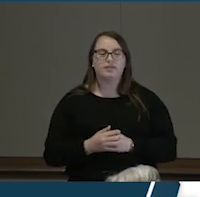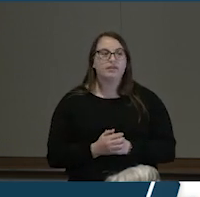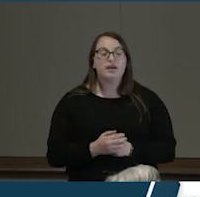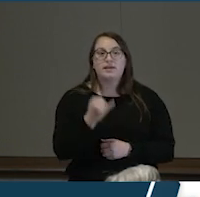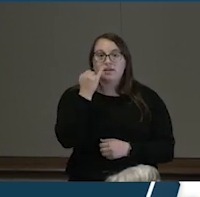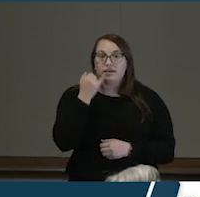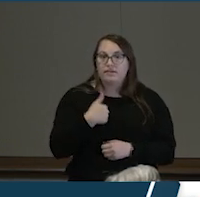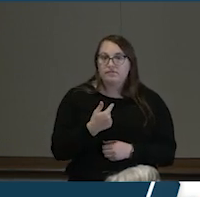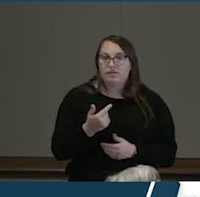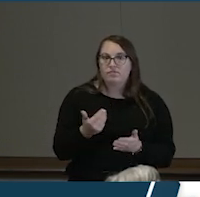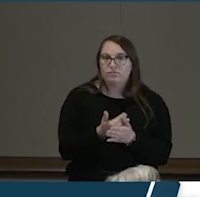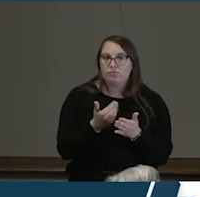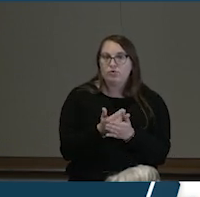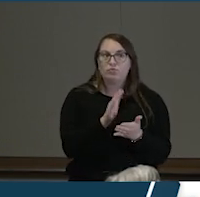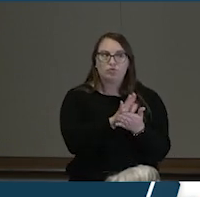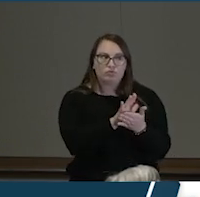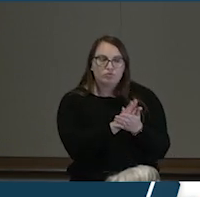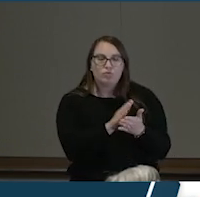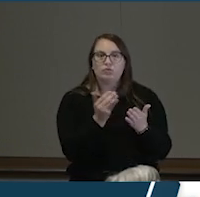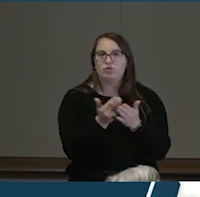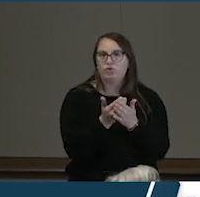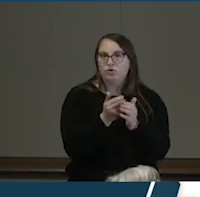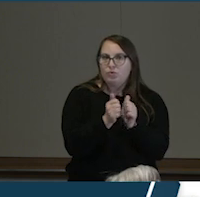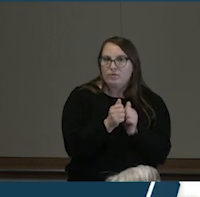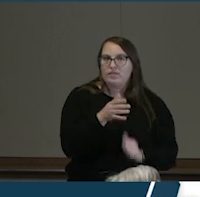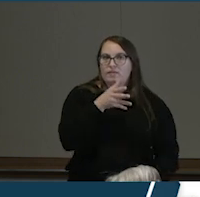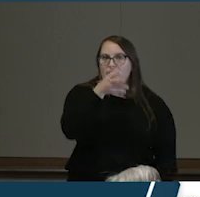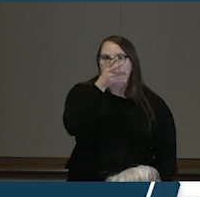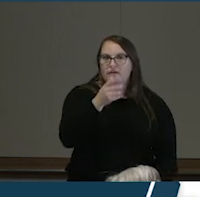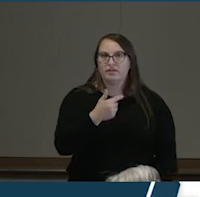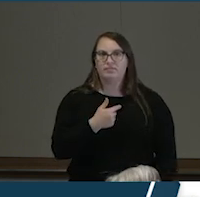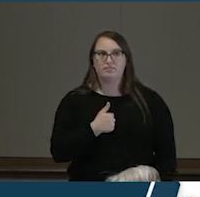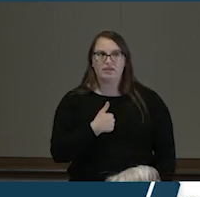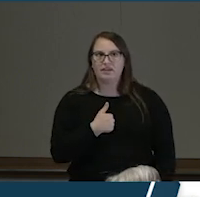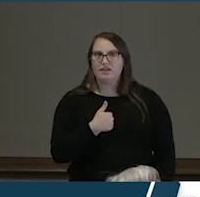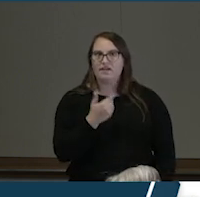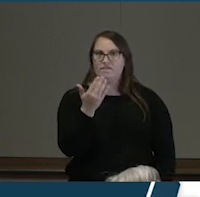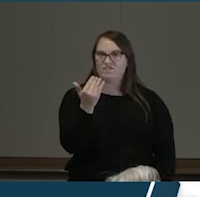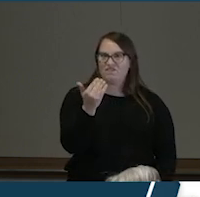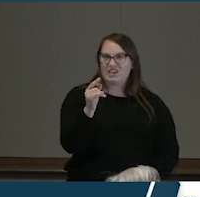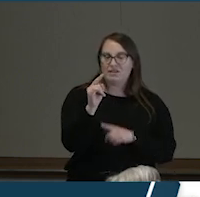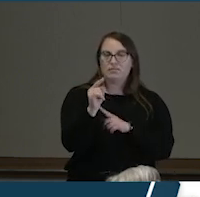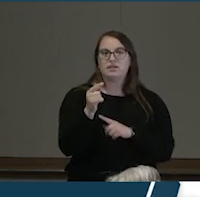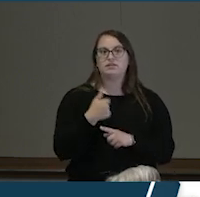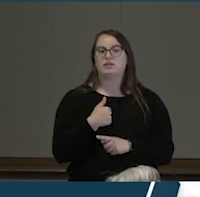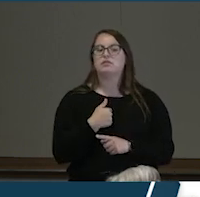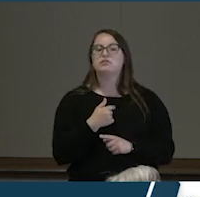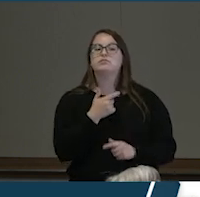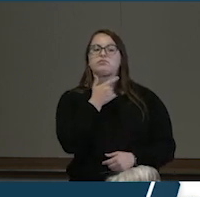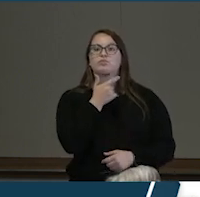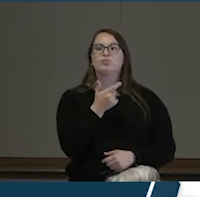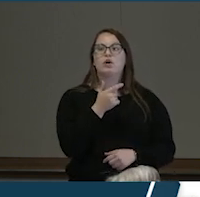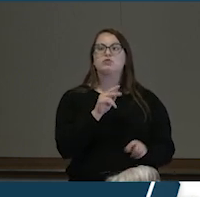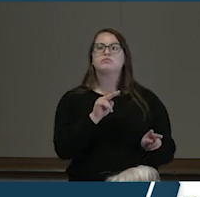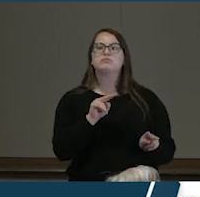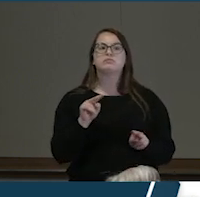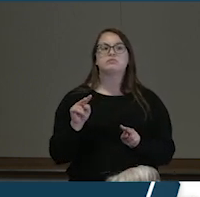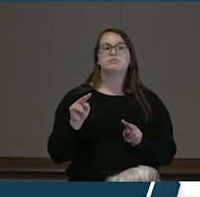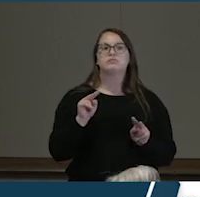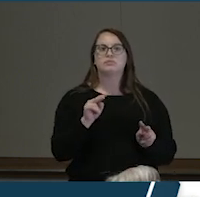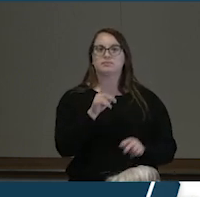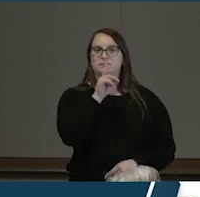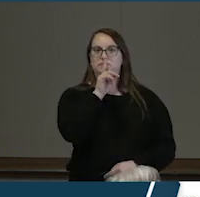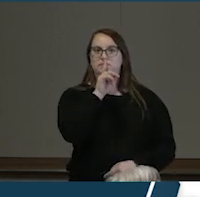I'm new to the parent, I will spend the first 15 to 20 minutes saying absolutely nothing. And I'm sure sometimes the parent's probably thinking, is she going to